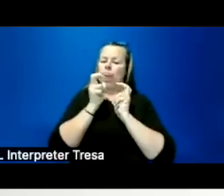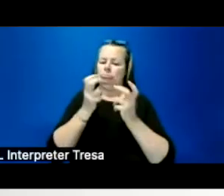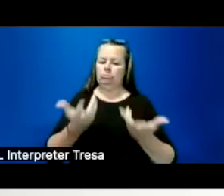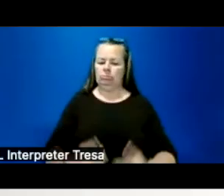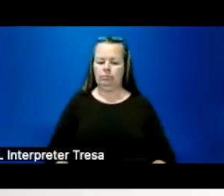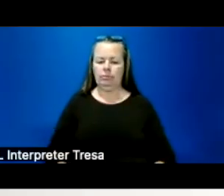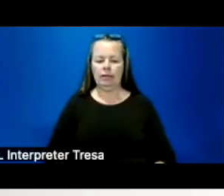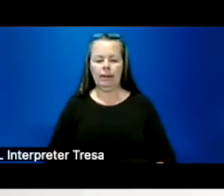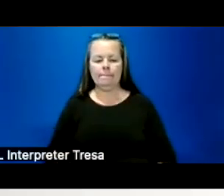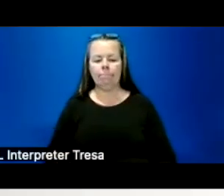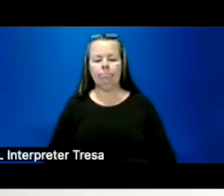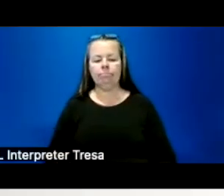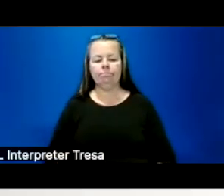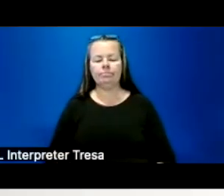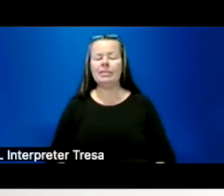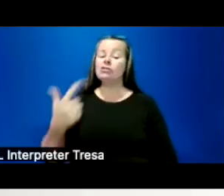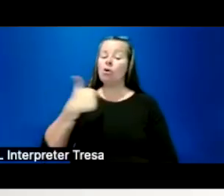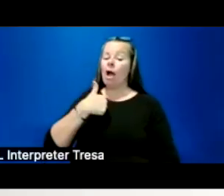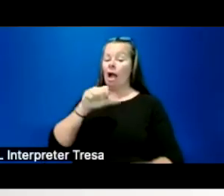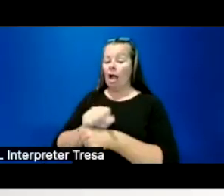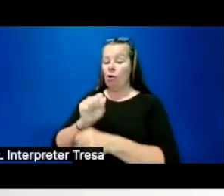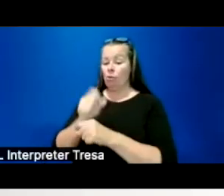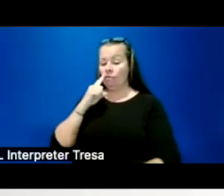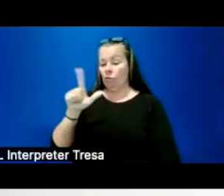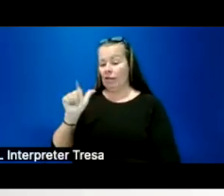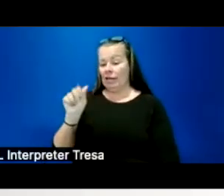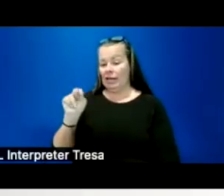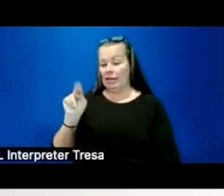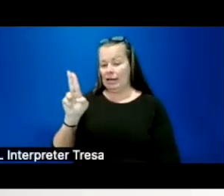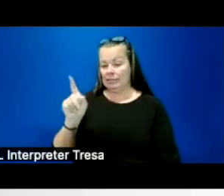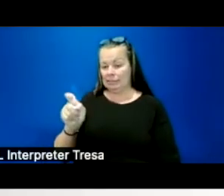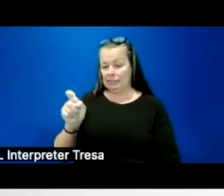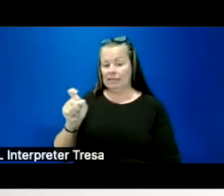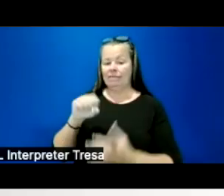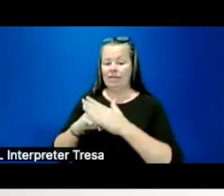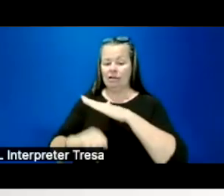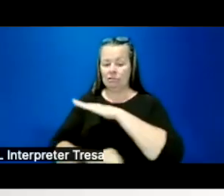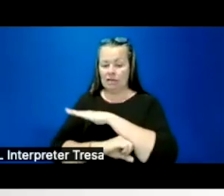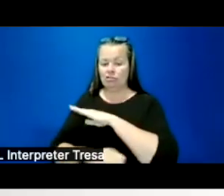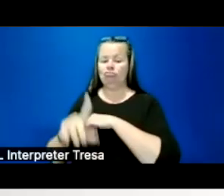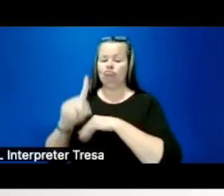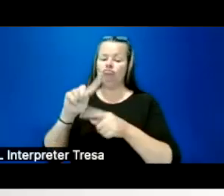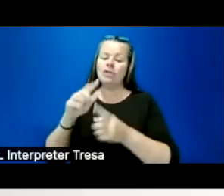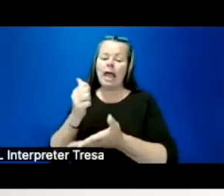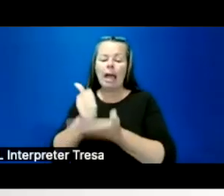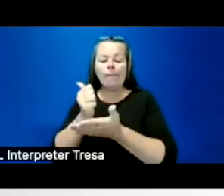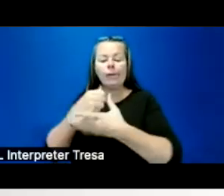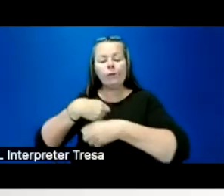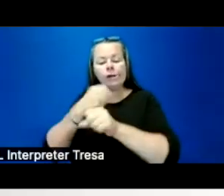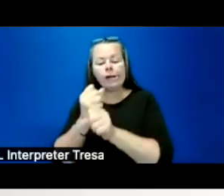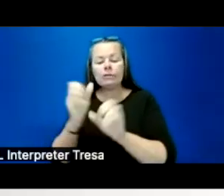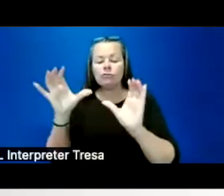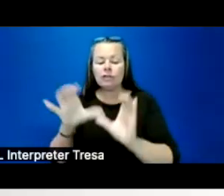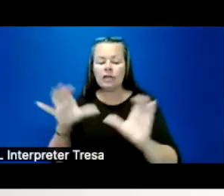Linux Foundation, Mhm. helping to create certifications for emerging technologies and stuff like that. And I've mentioned I work with the deaf